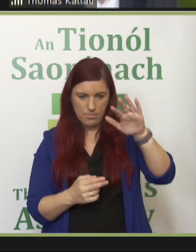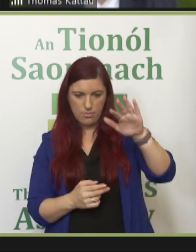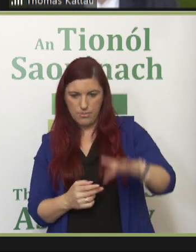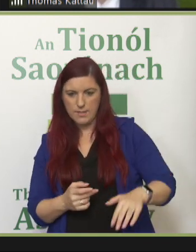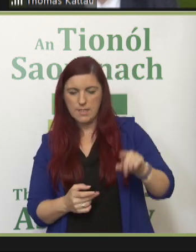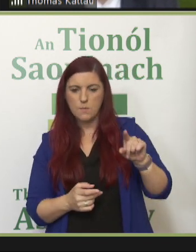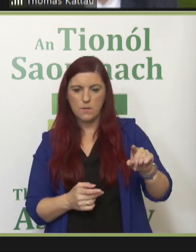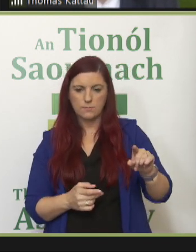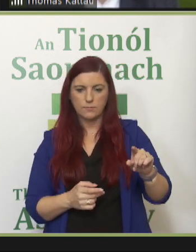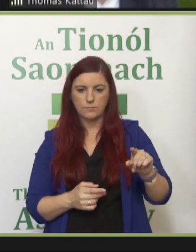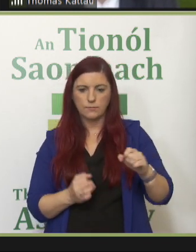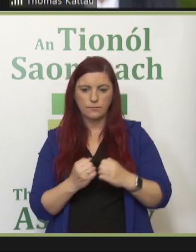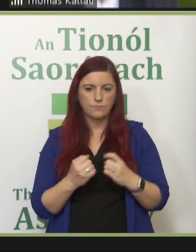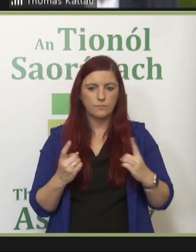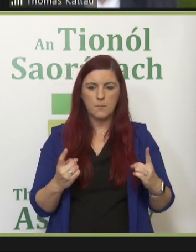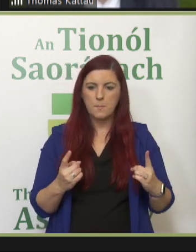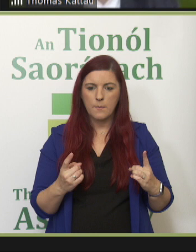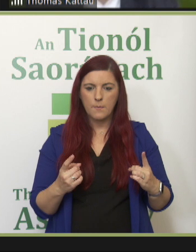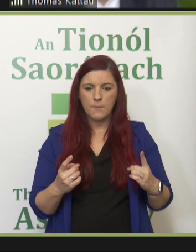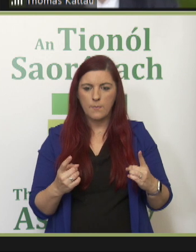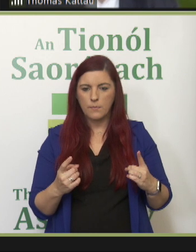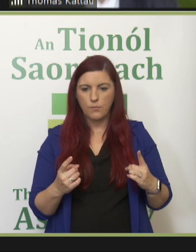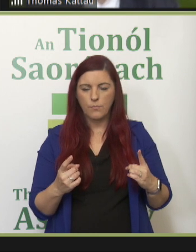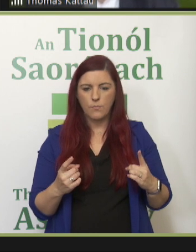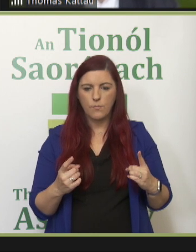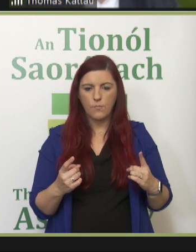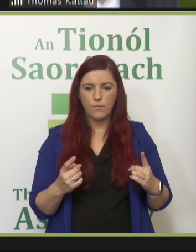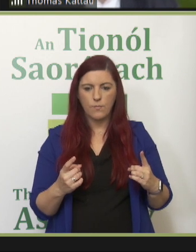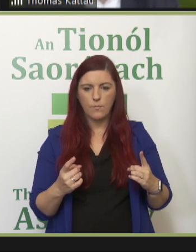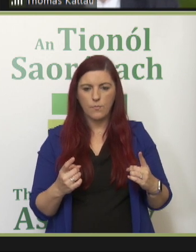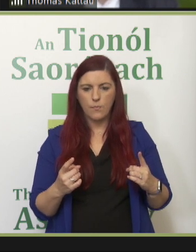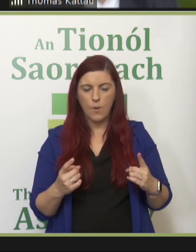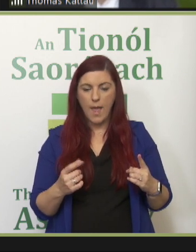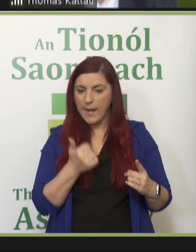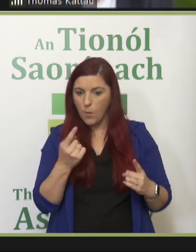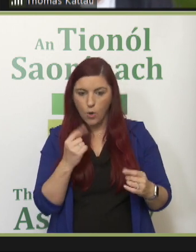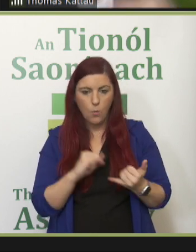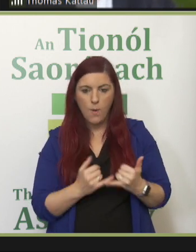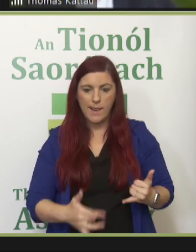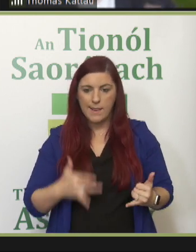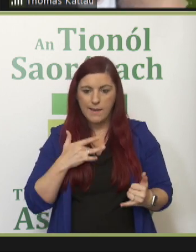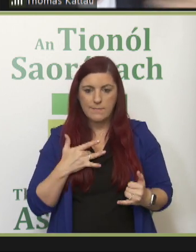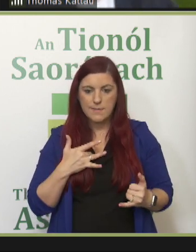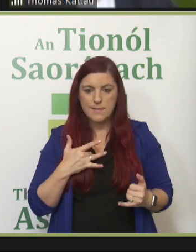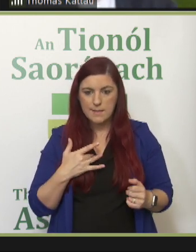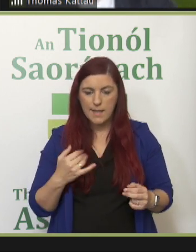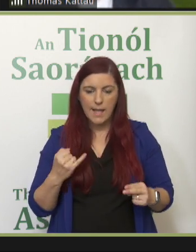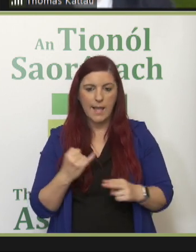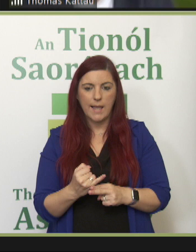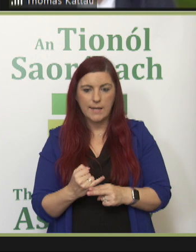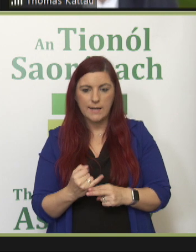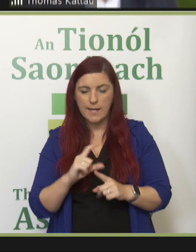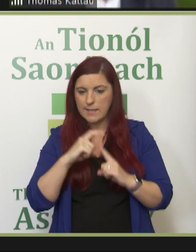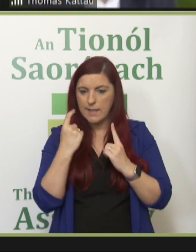is residing, not only a citizen, for everybody who is residing in a Council of Europe member state. Ireland, for instance, is a member of the Council